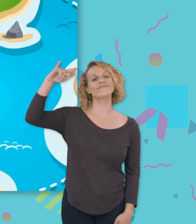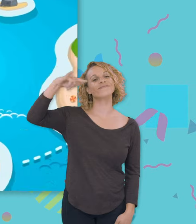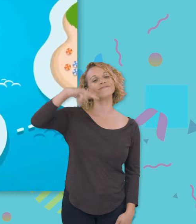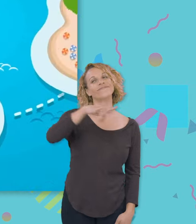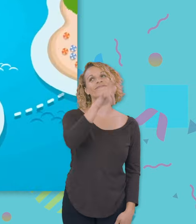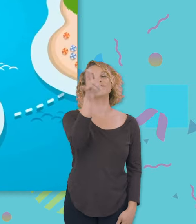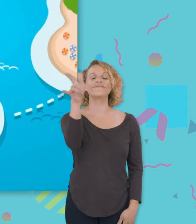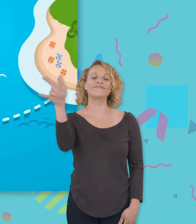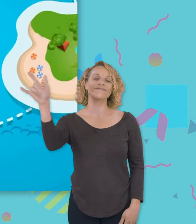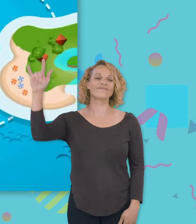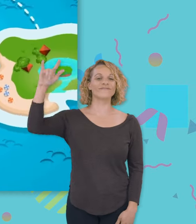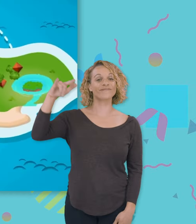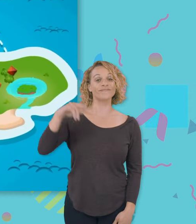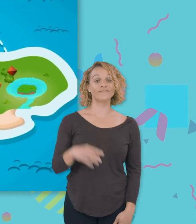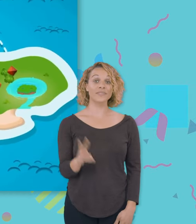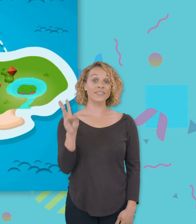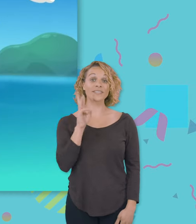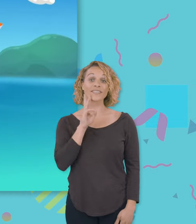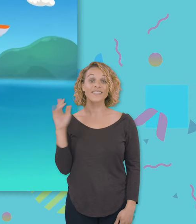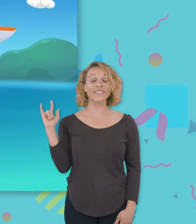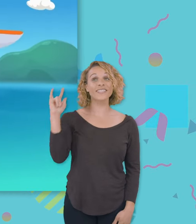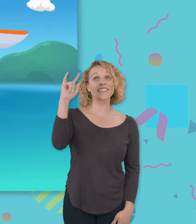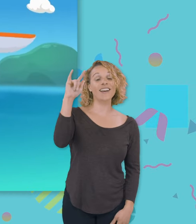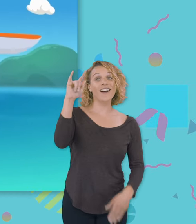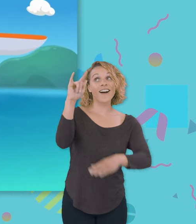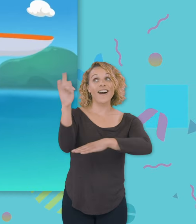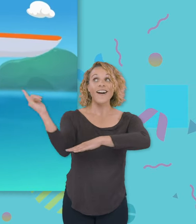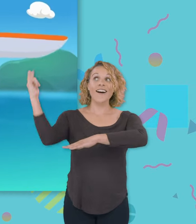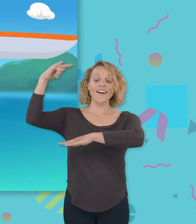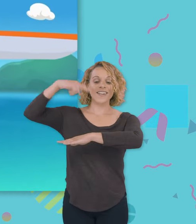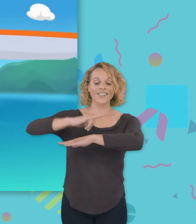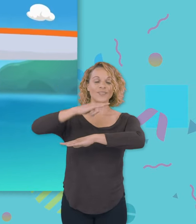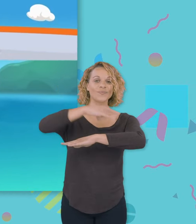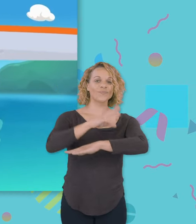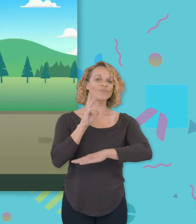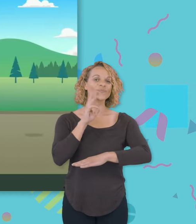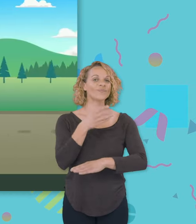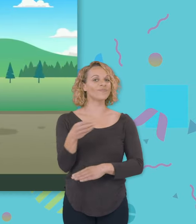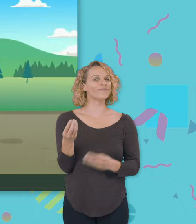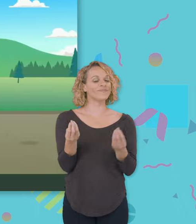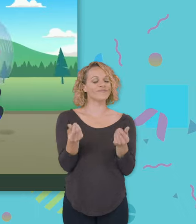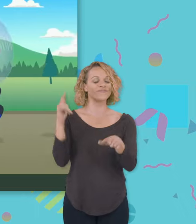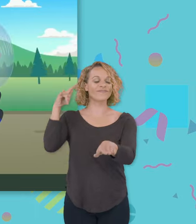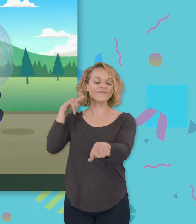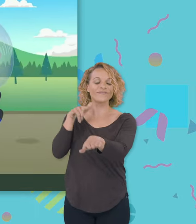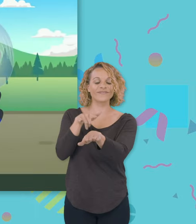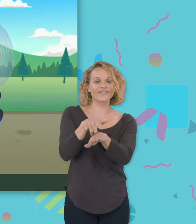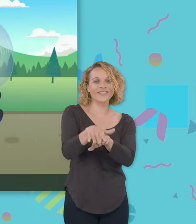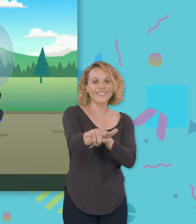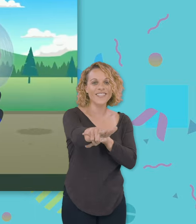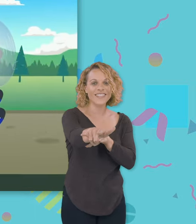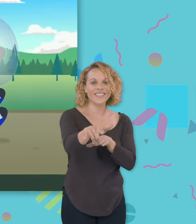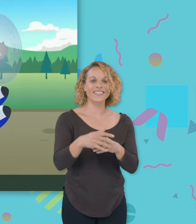around. Seaplane flying all around. Seaplane landing on water and the ground. Landing